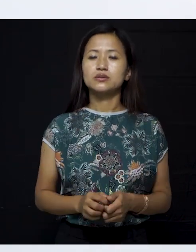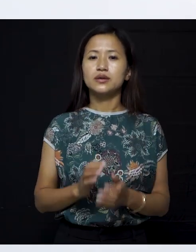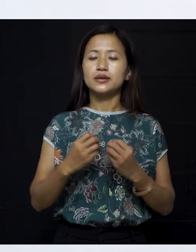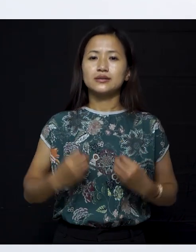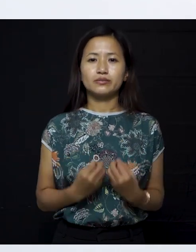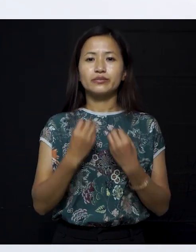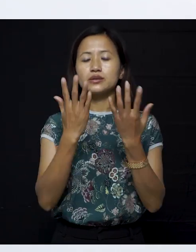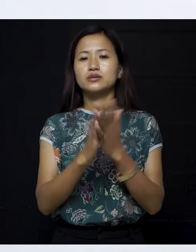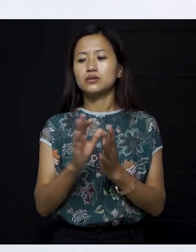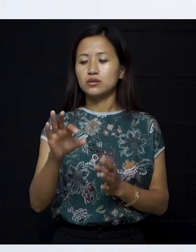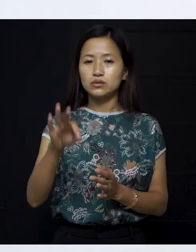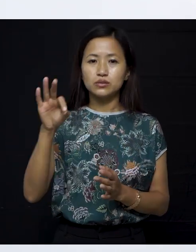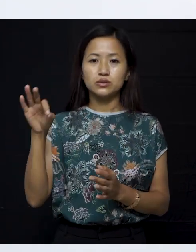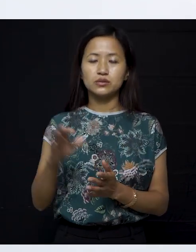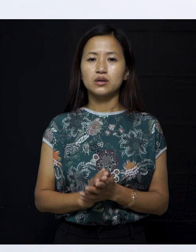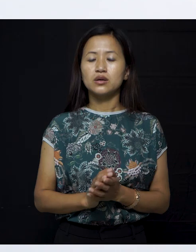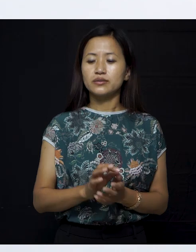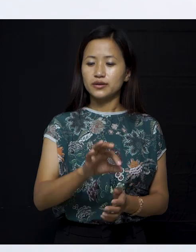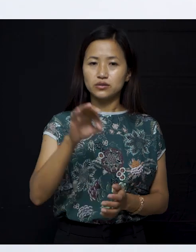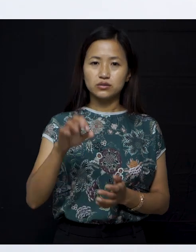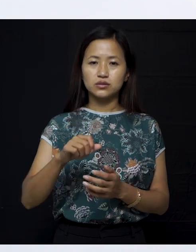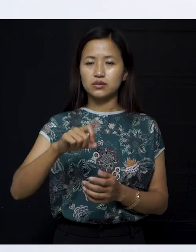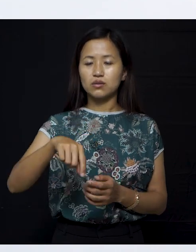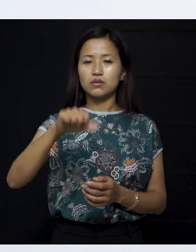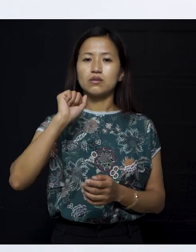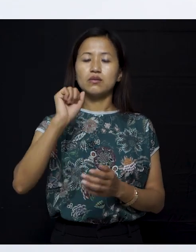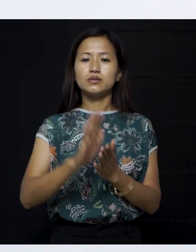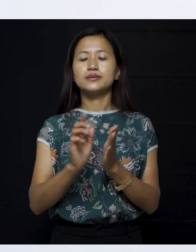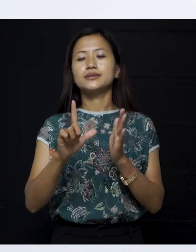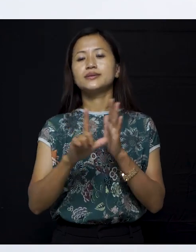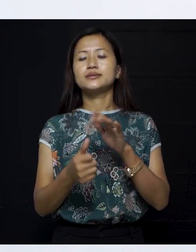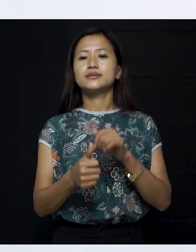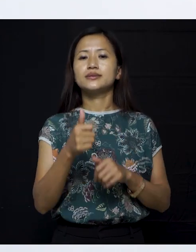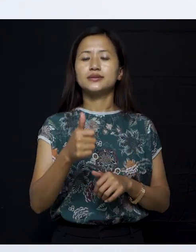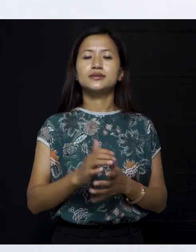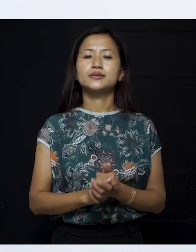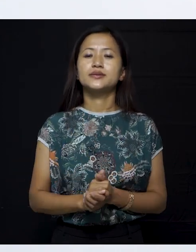opinions, and they got the right to choose their leaders. So that was a great achievement according to the